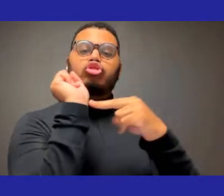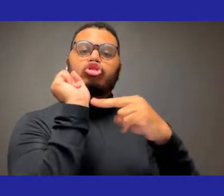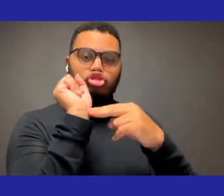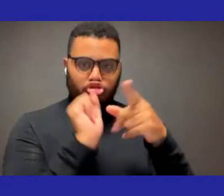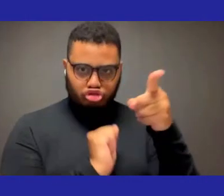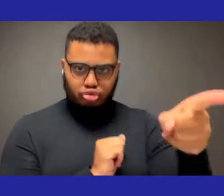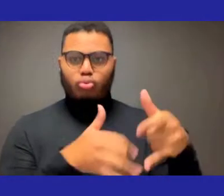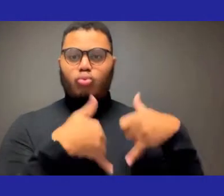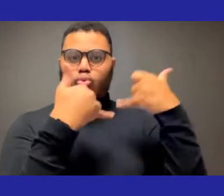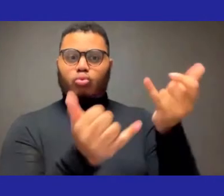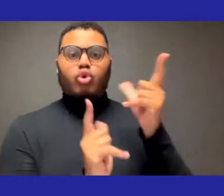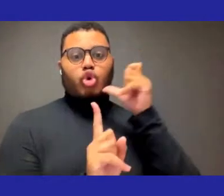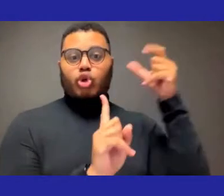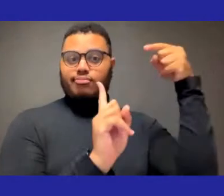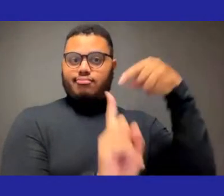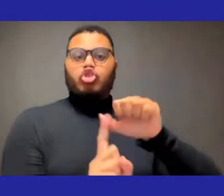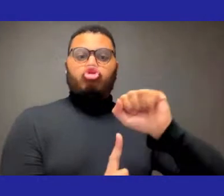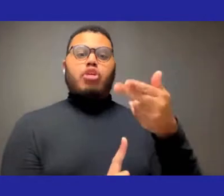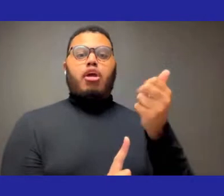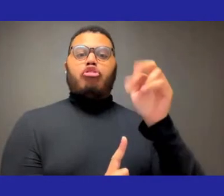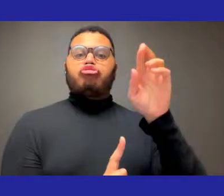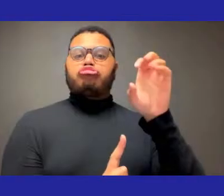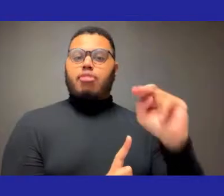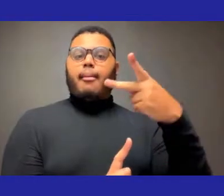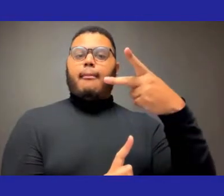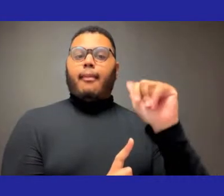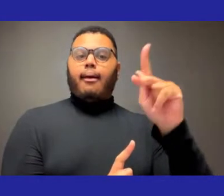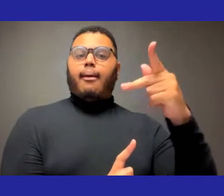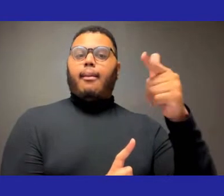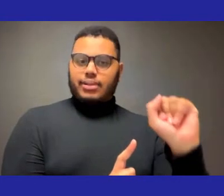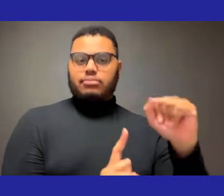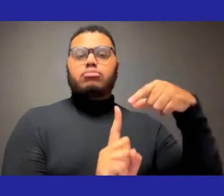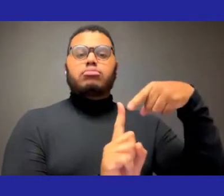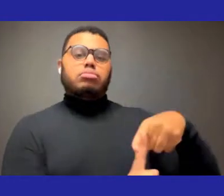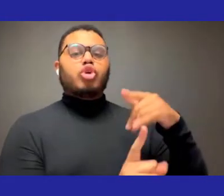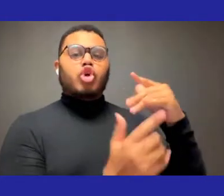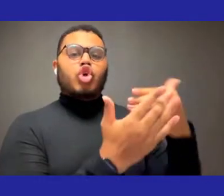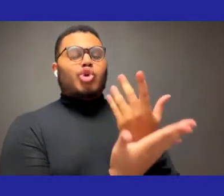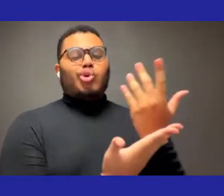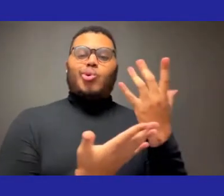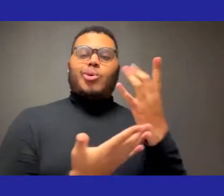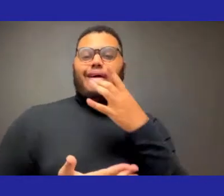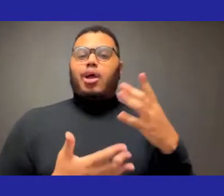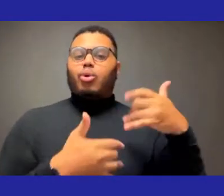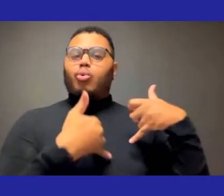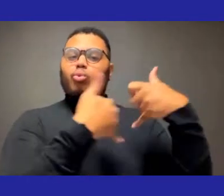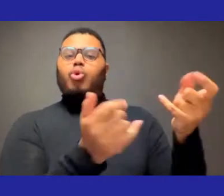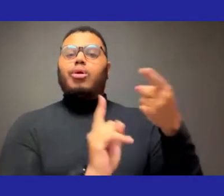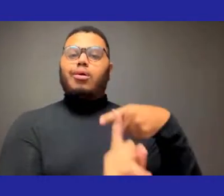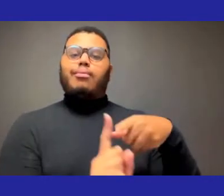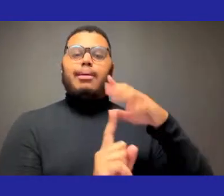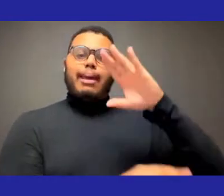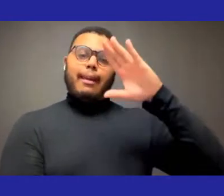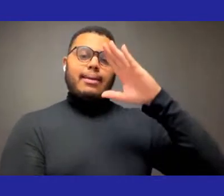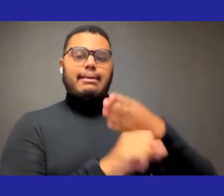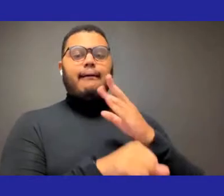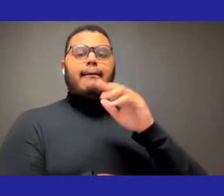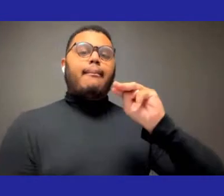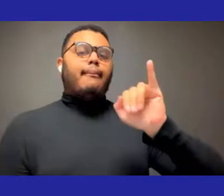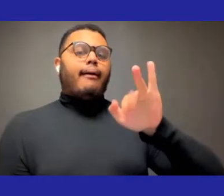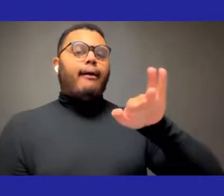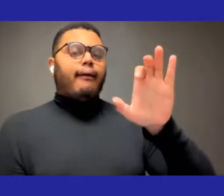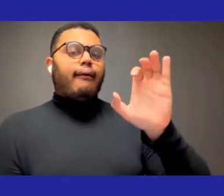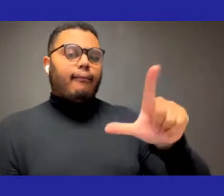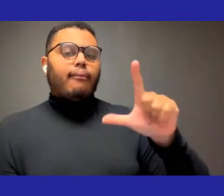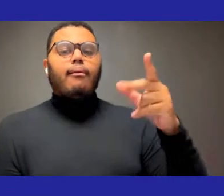lastly, the Josephine Bolus Shining Light Award, a new award, was given by her son, Michael H. Bolus, to 5 units who